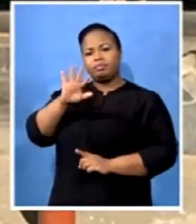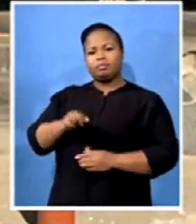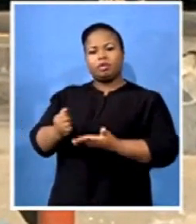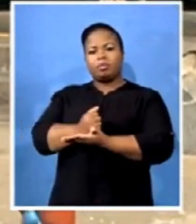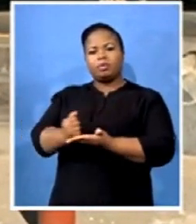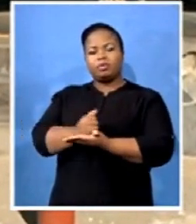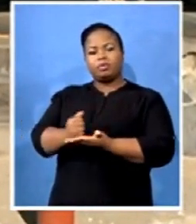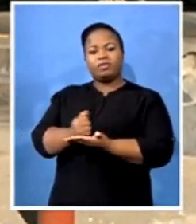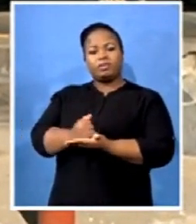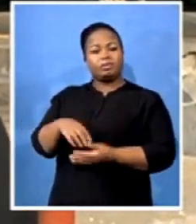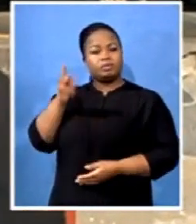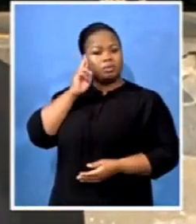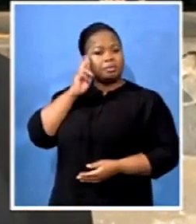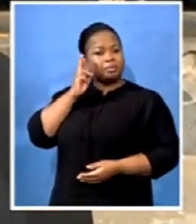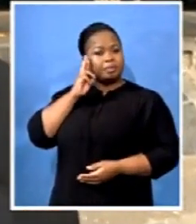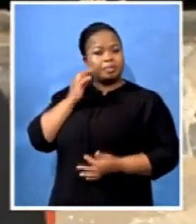level 4